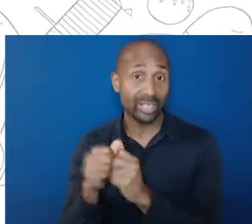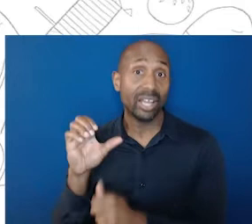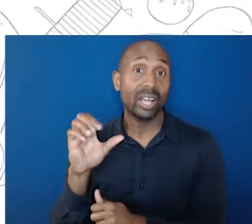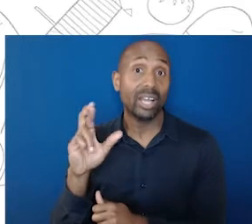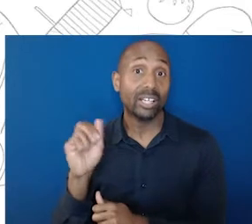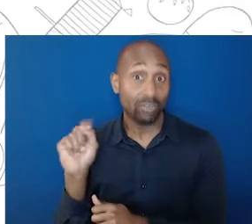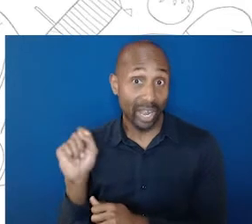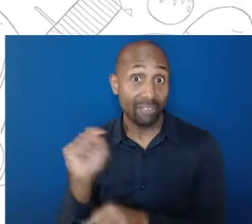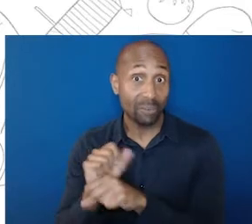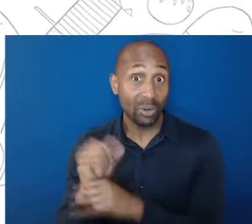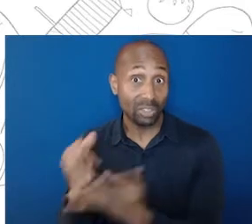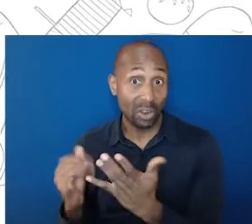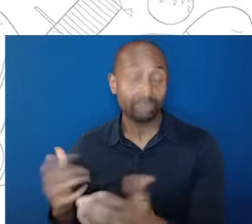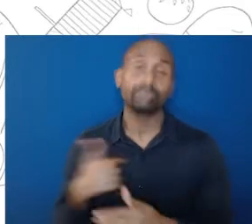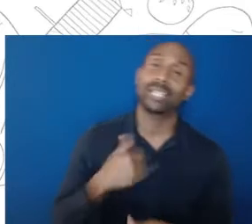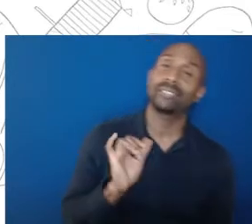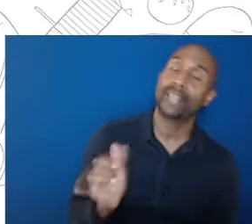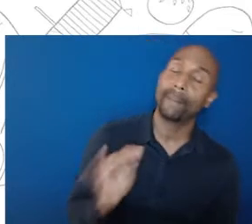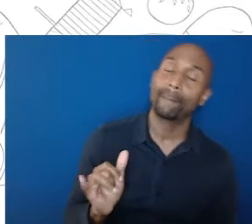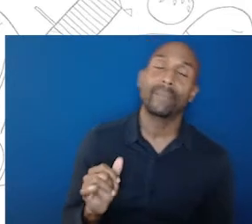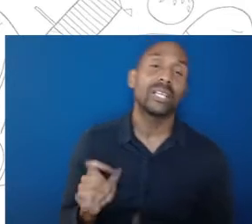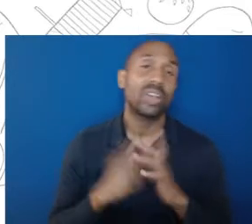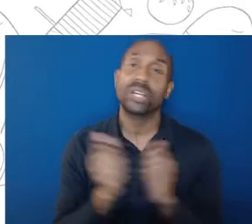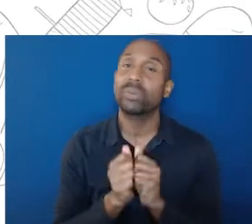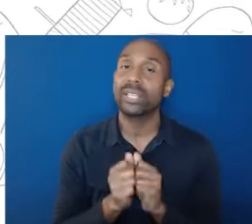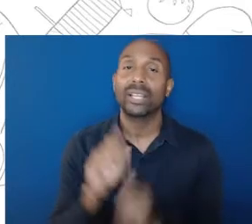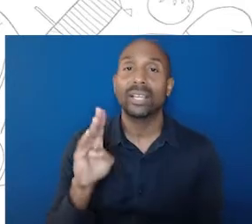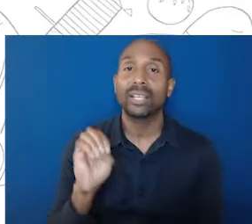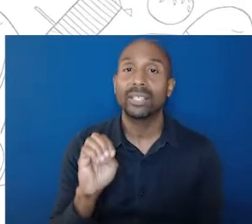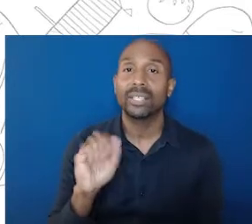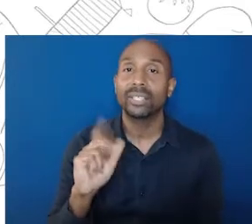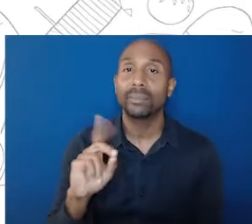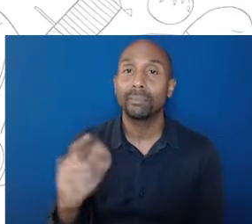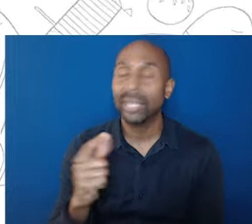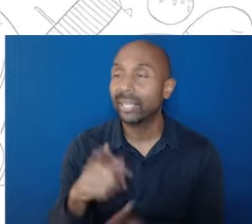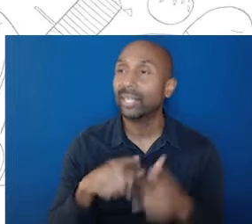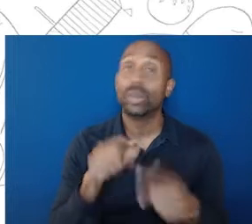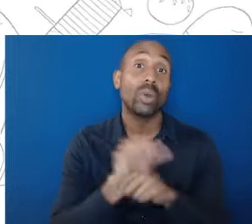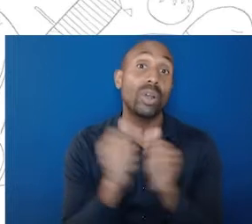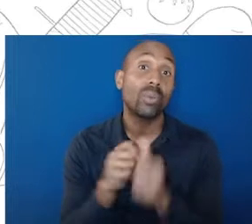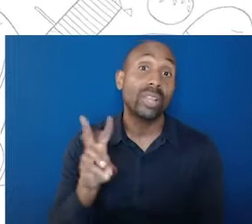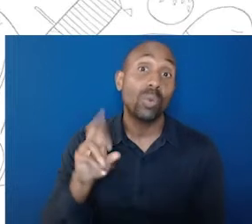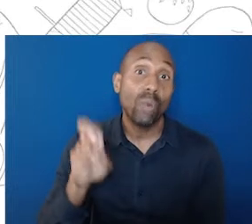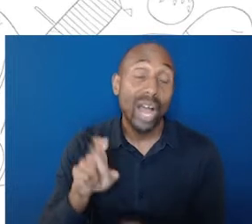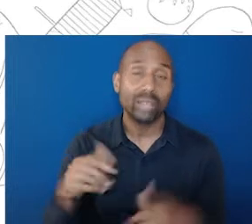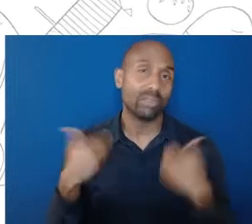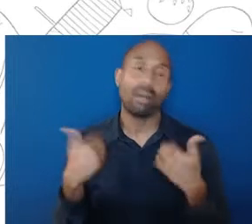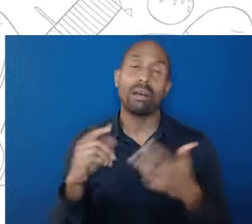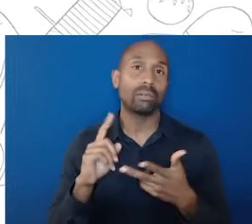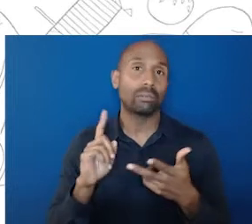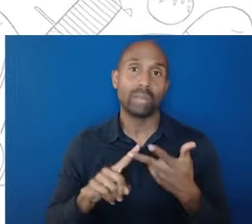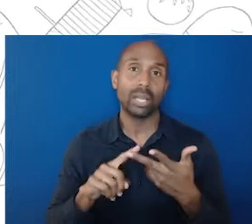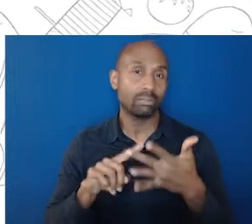with jewelry before I started with metalsmithing and beading and wire work pretty young, and have always